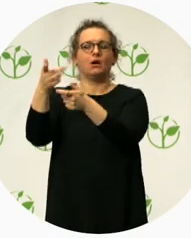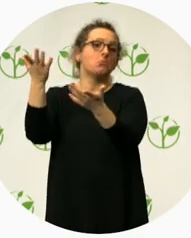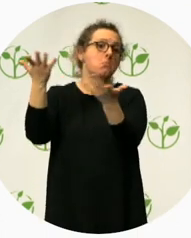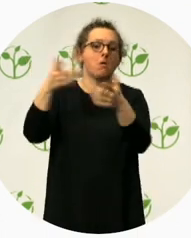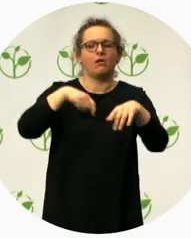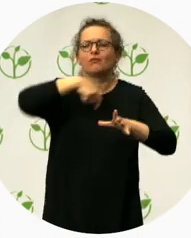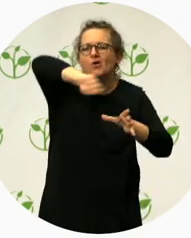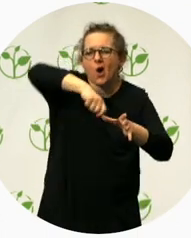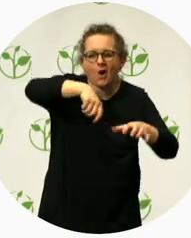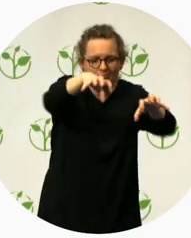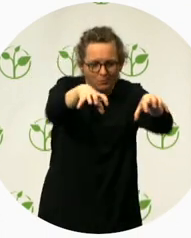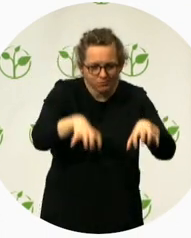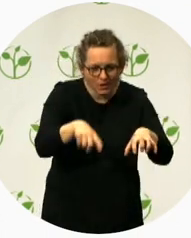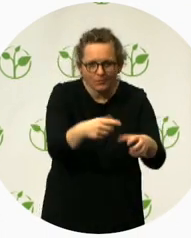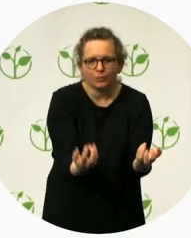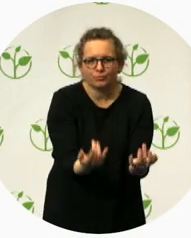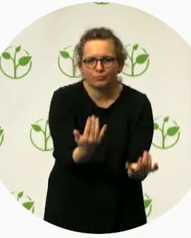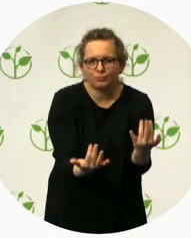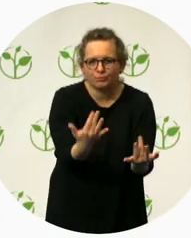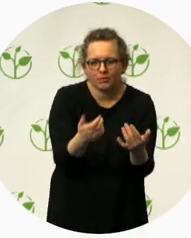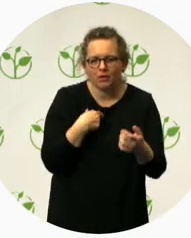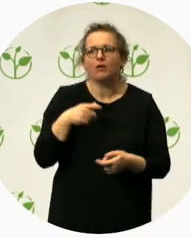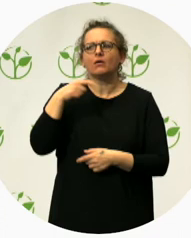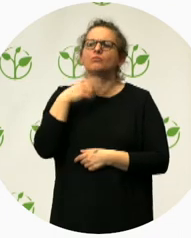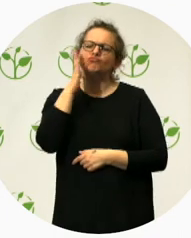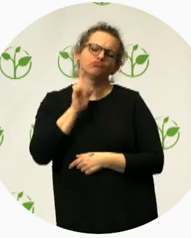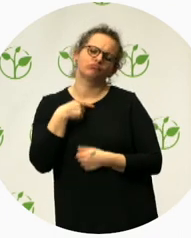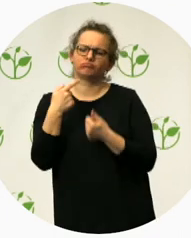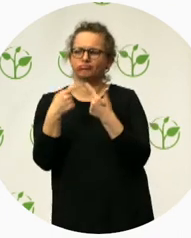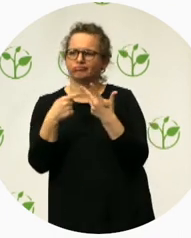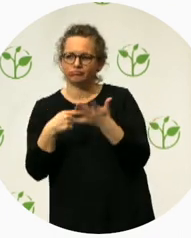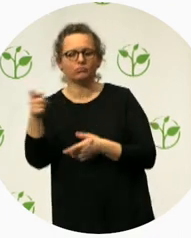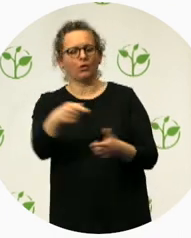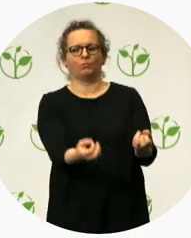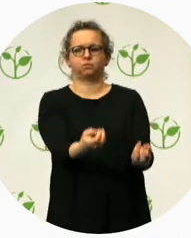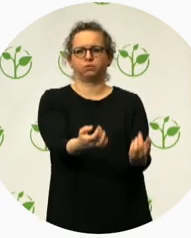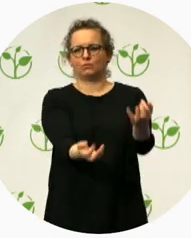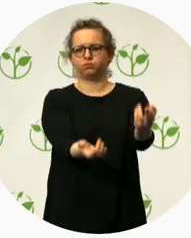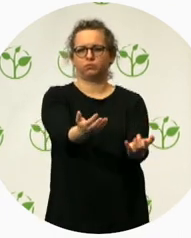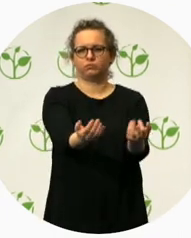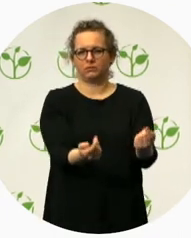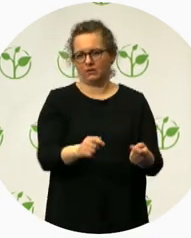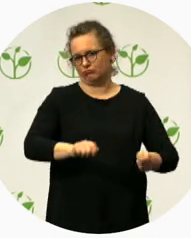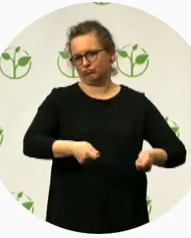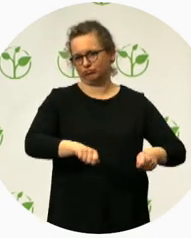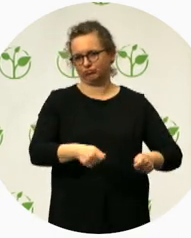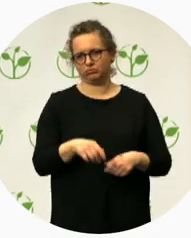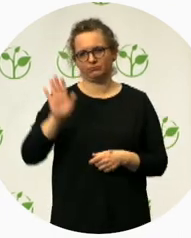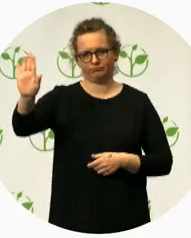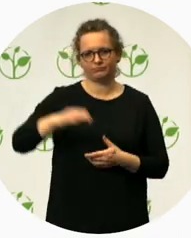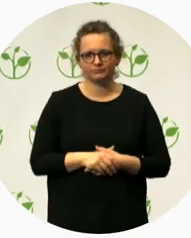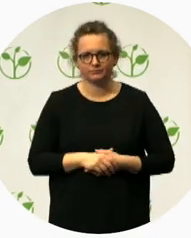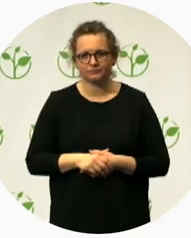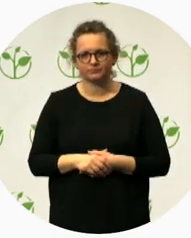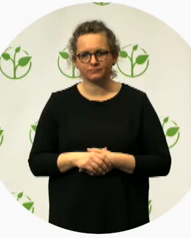we're already starting to see more and more people with a disability using these types of technologies, whether it's through